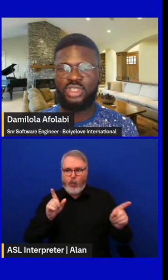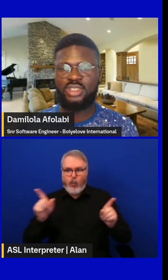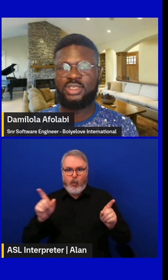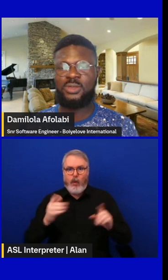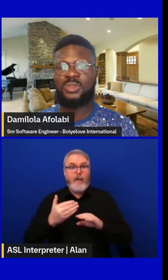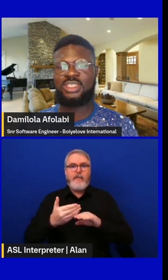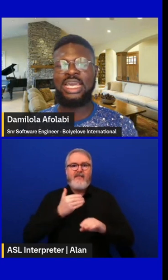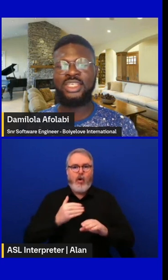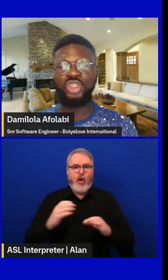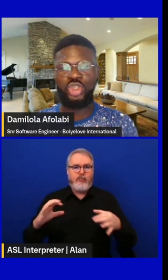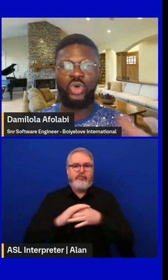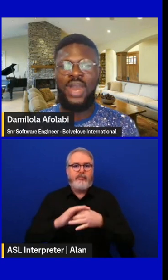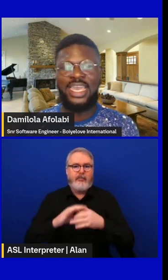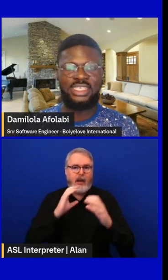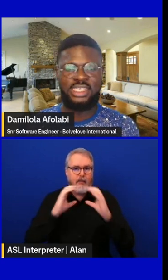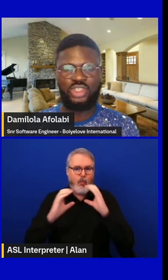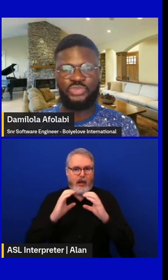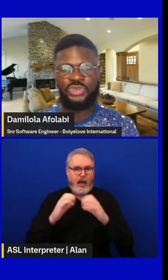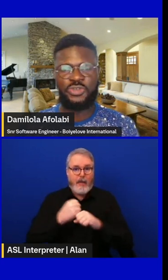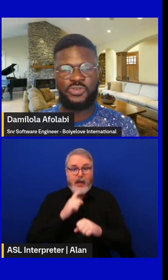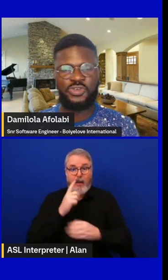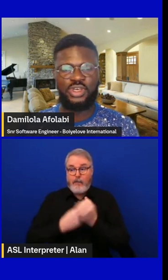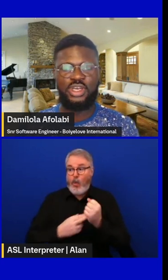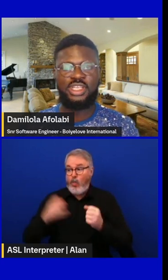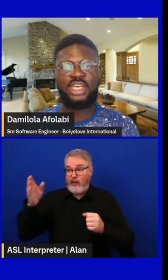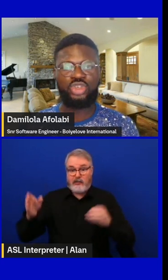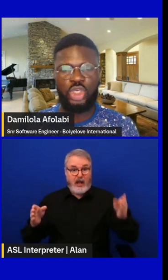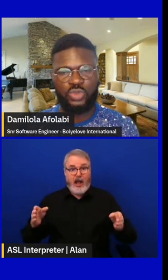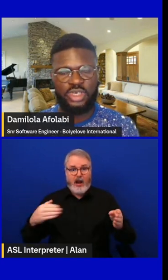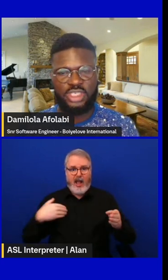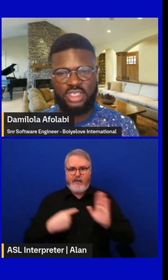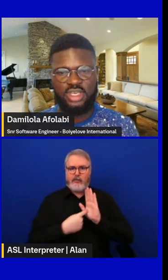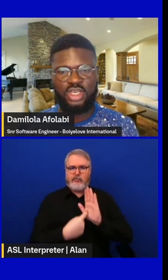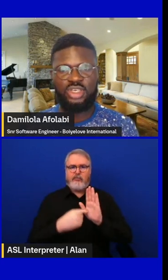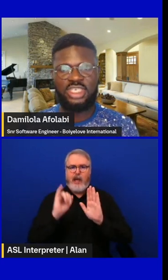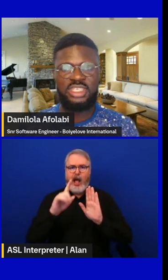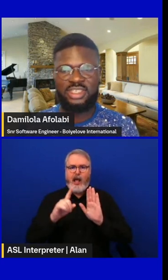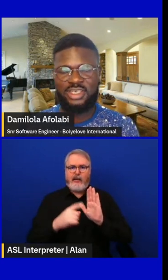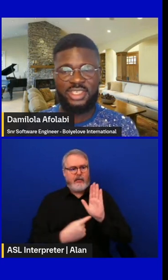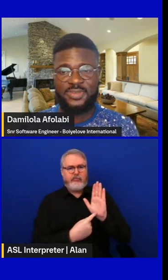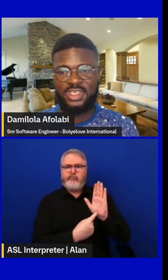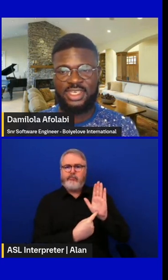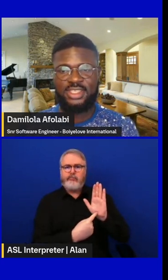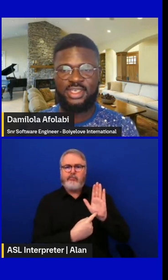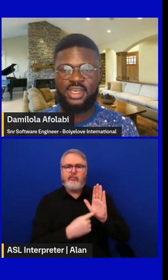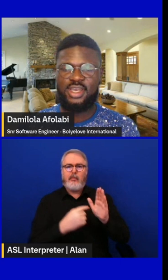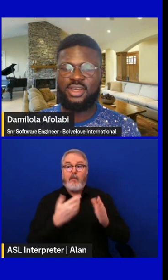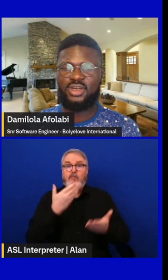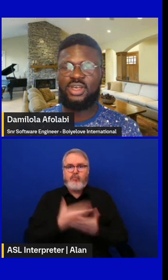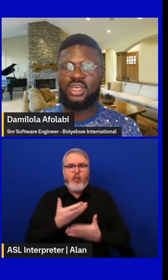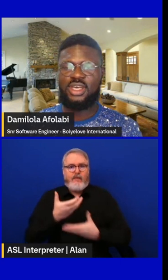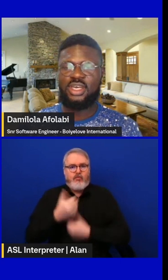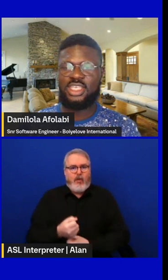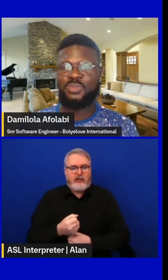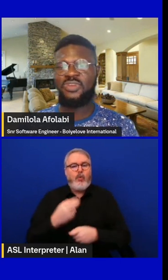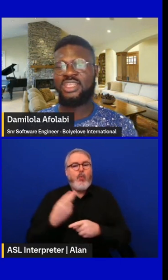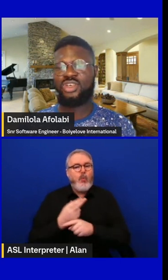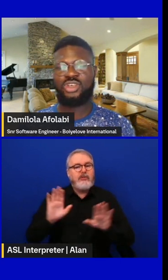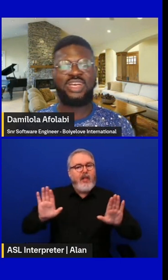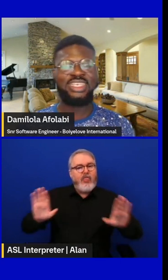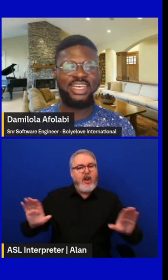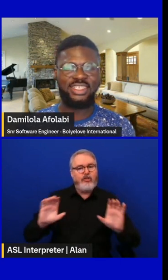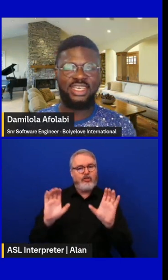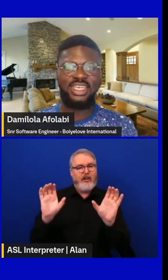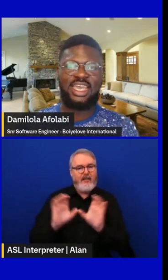where both sides show ID to prove they are trustworthy using digital certificates. This